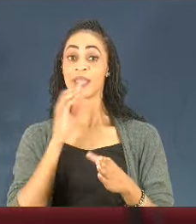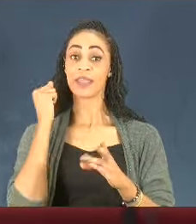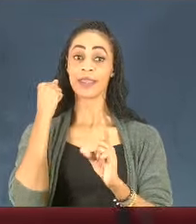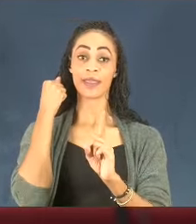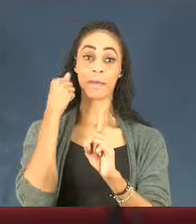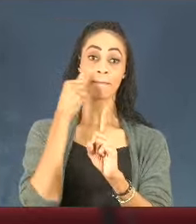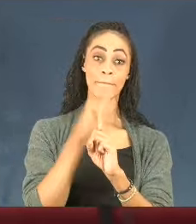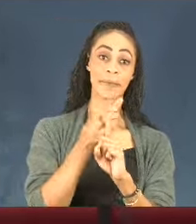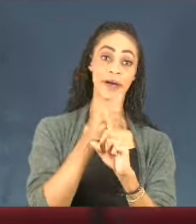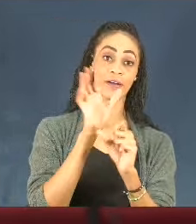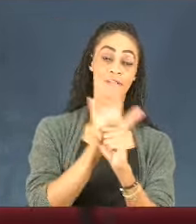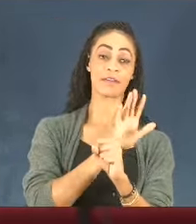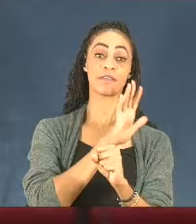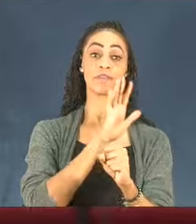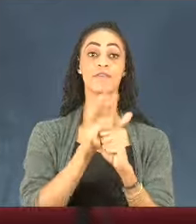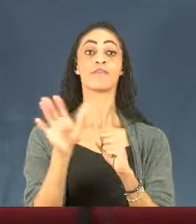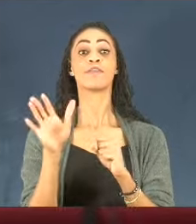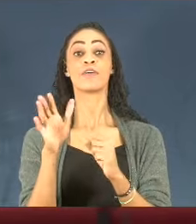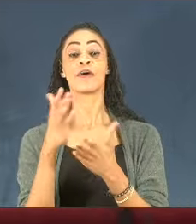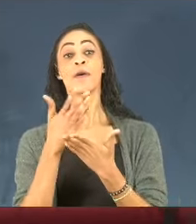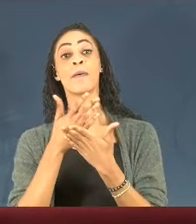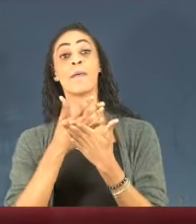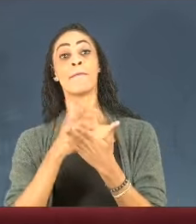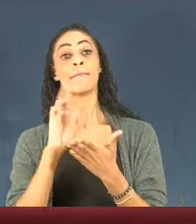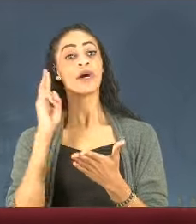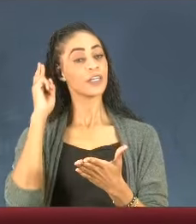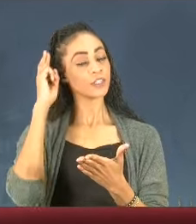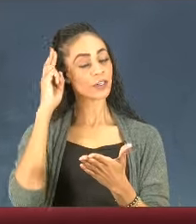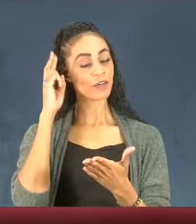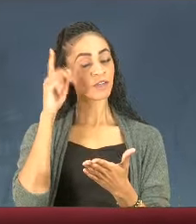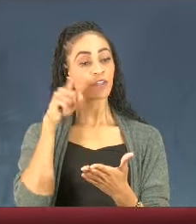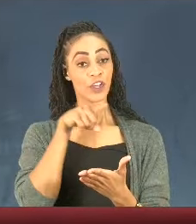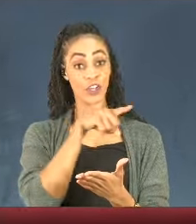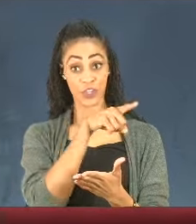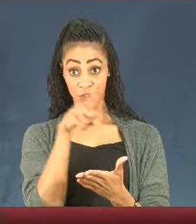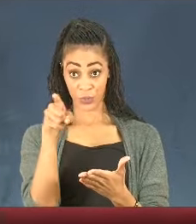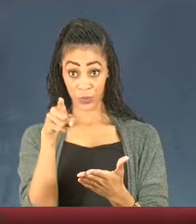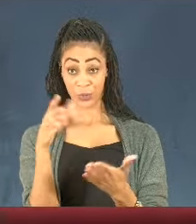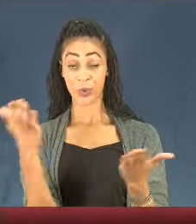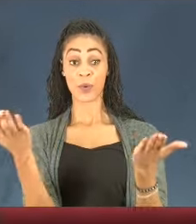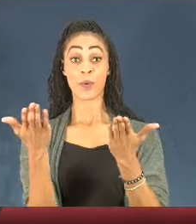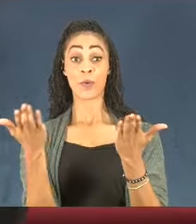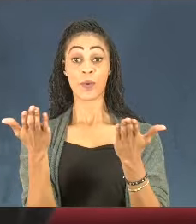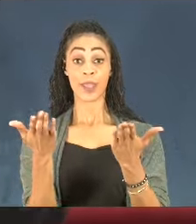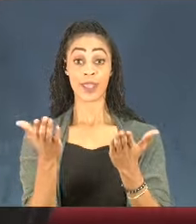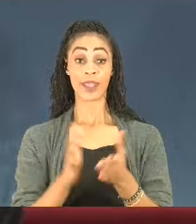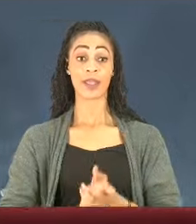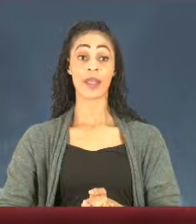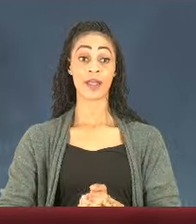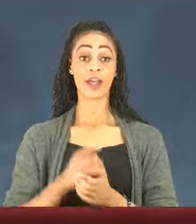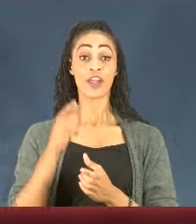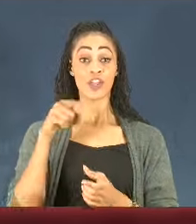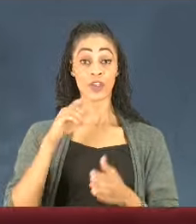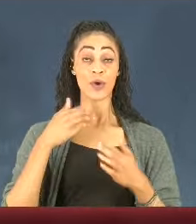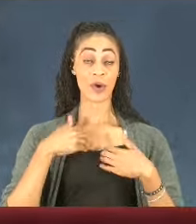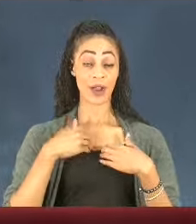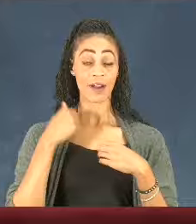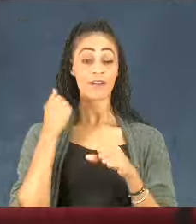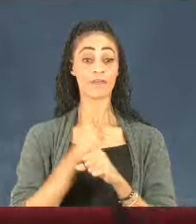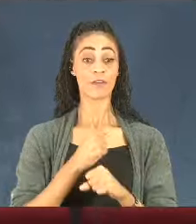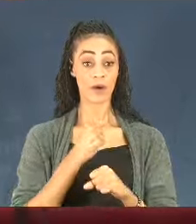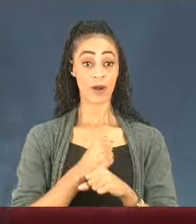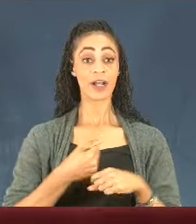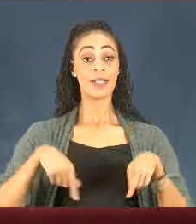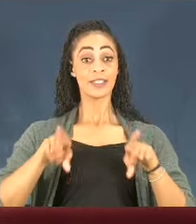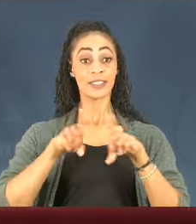creation. The part of the reason why you are where you are and you have the work you have and the community